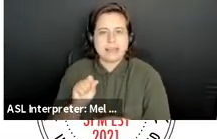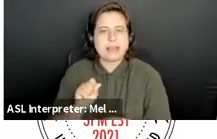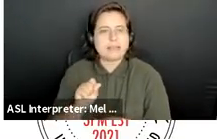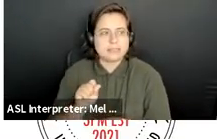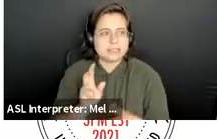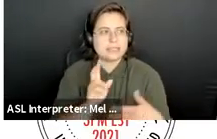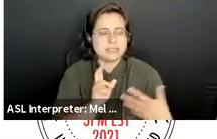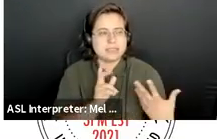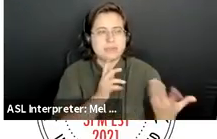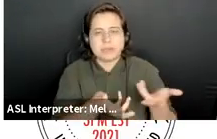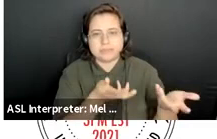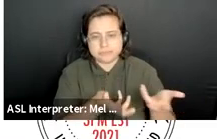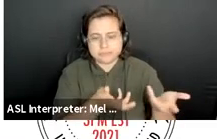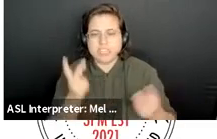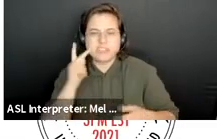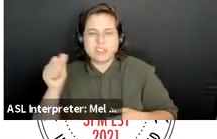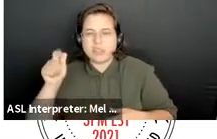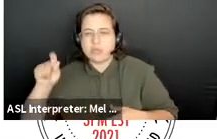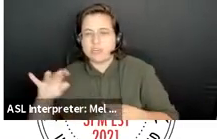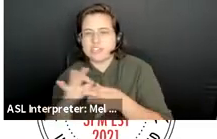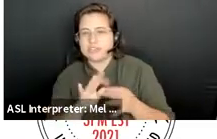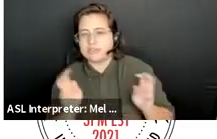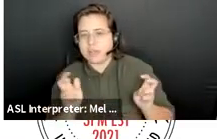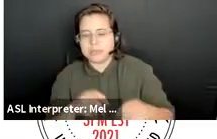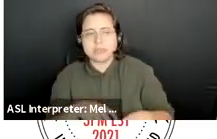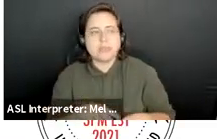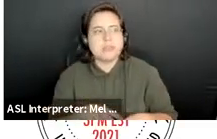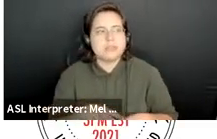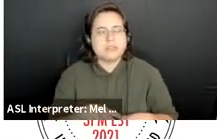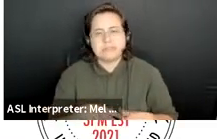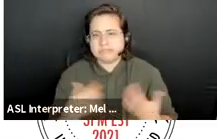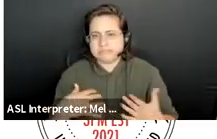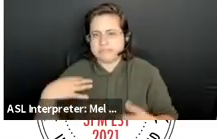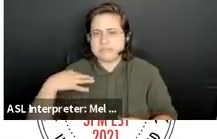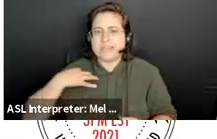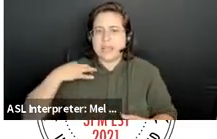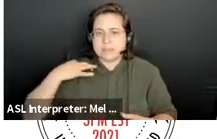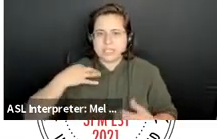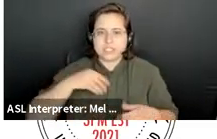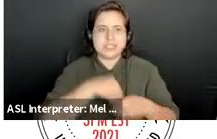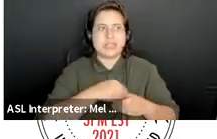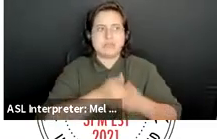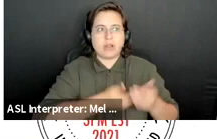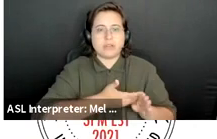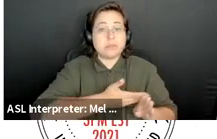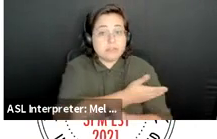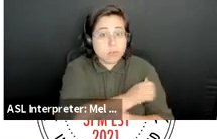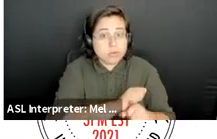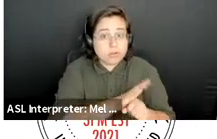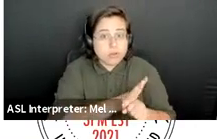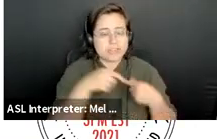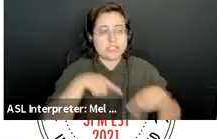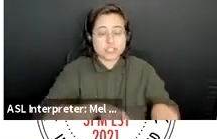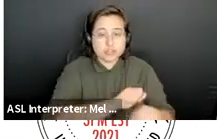questions related to this as well, that so much has been invested in applications in progress before COVID and during